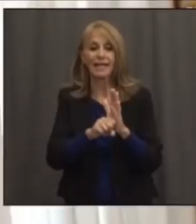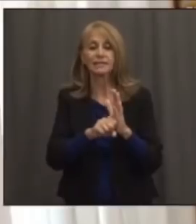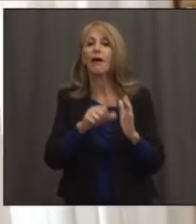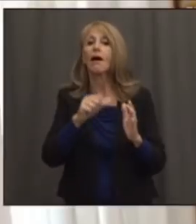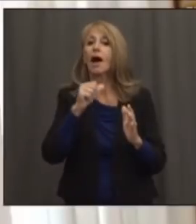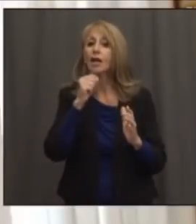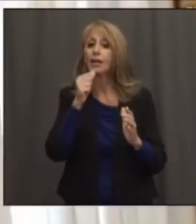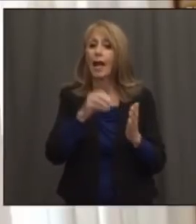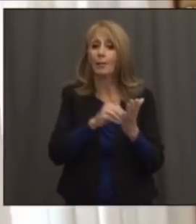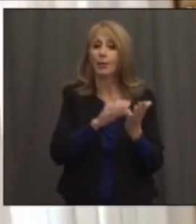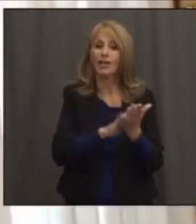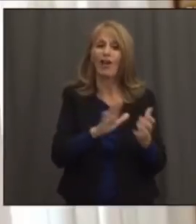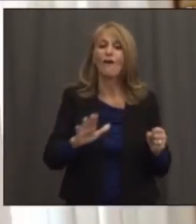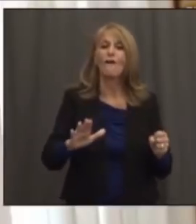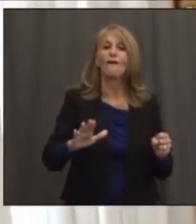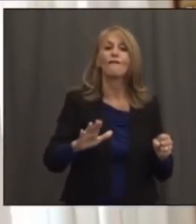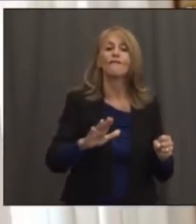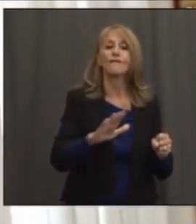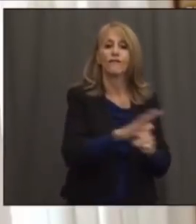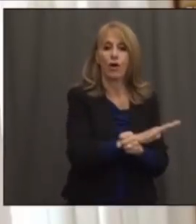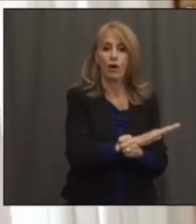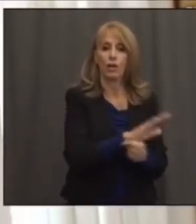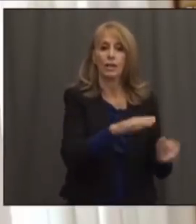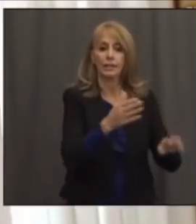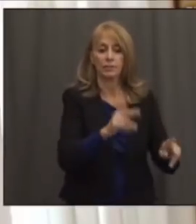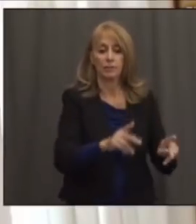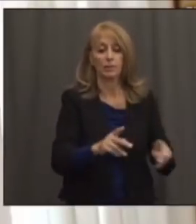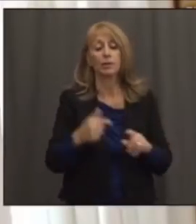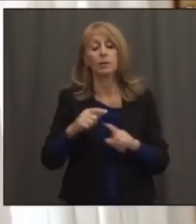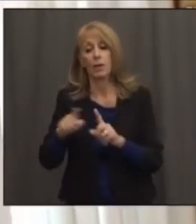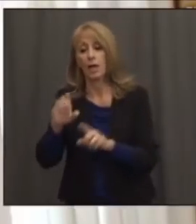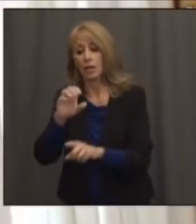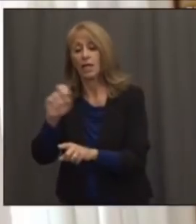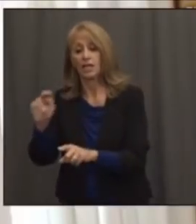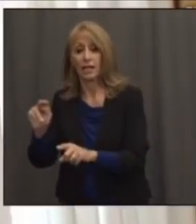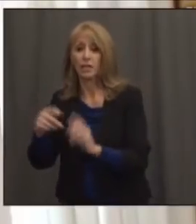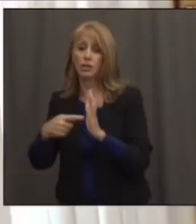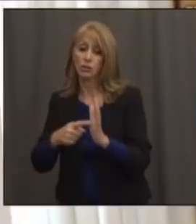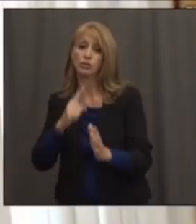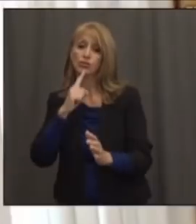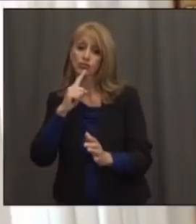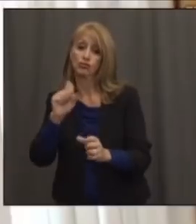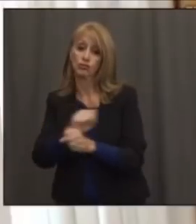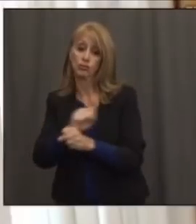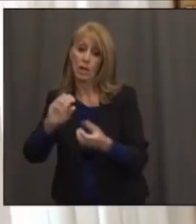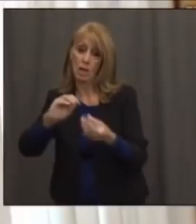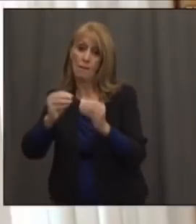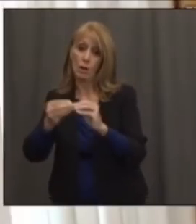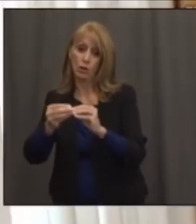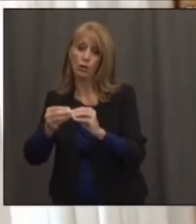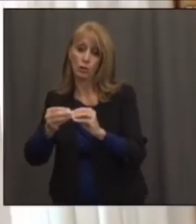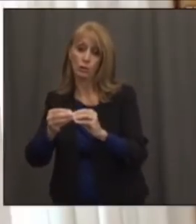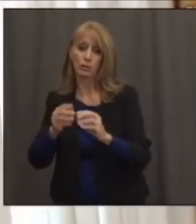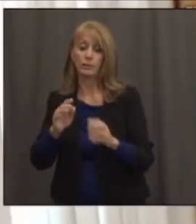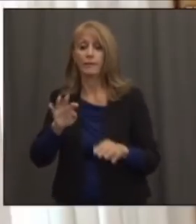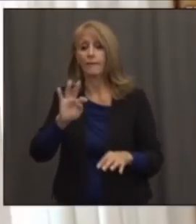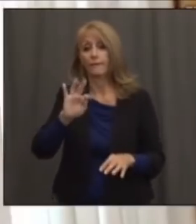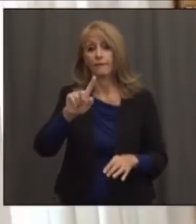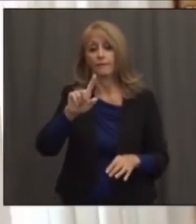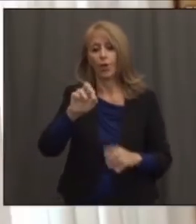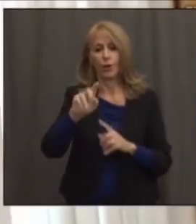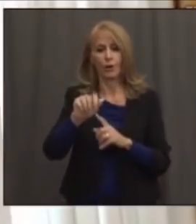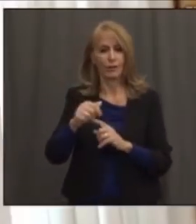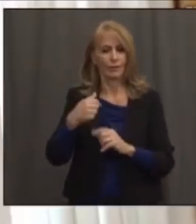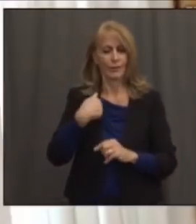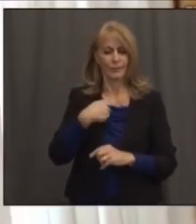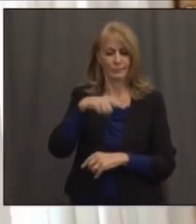deaths. Connecticut's one of only, I think, 10 states that includes probable COVID deaths in our totals. A state like Florida has had a very